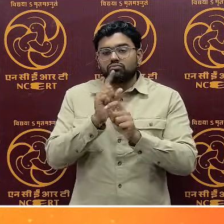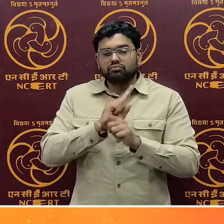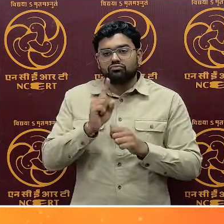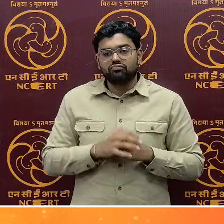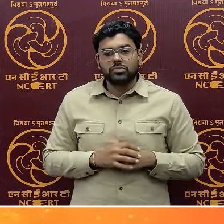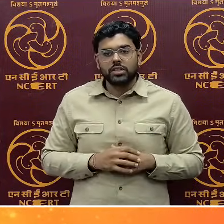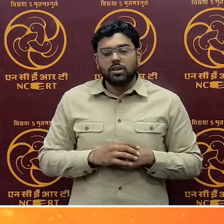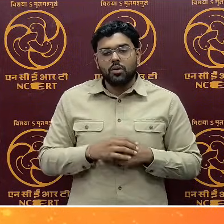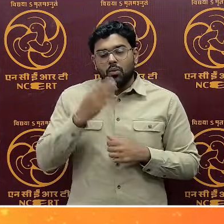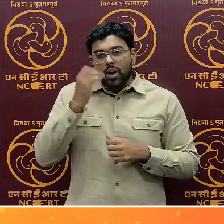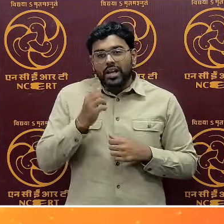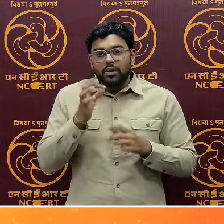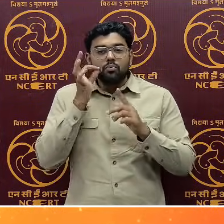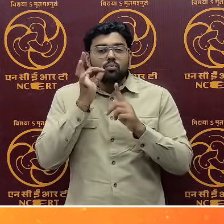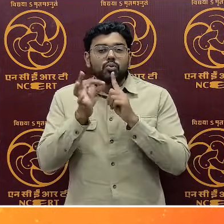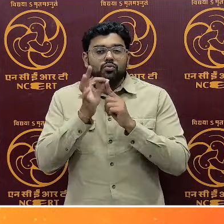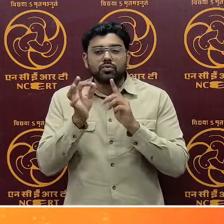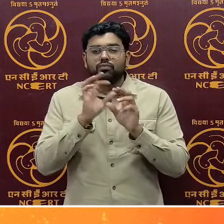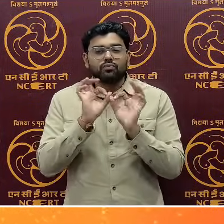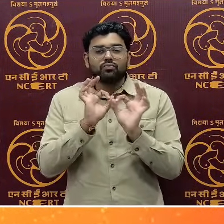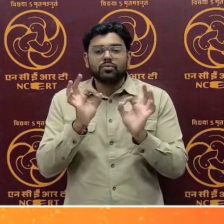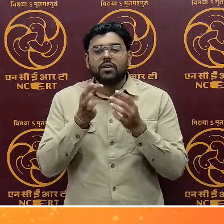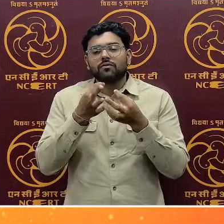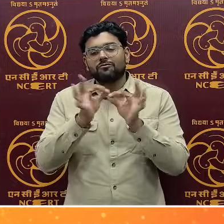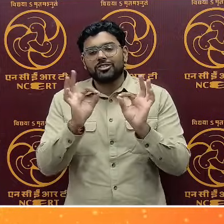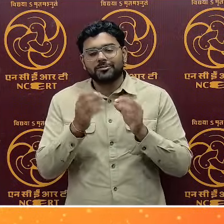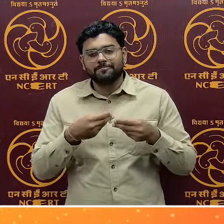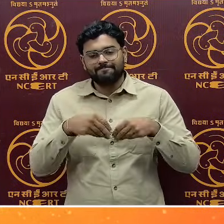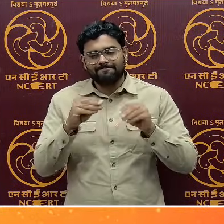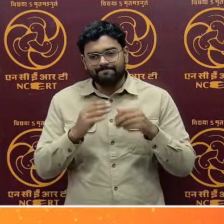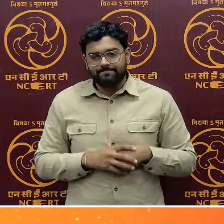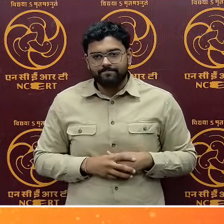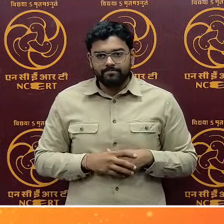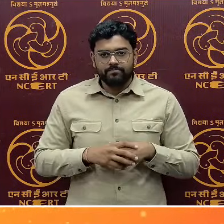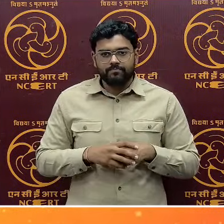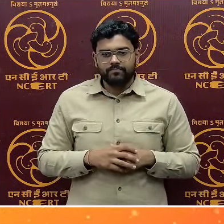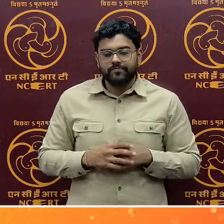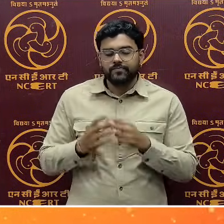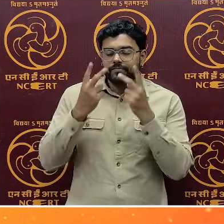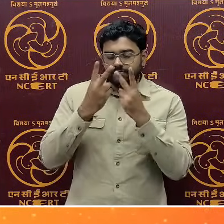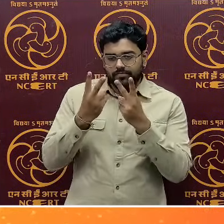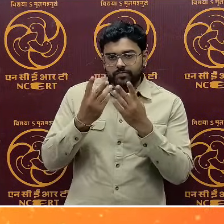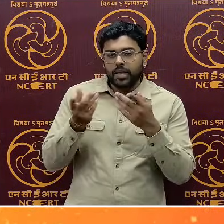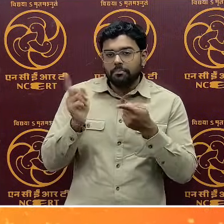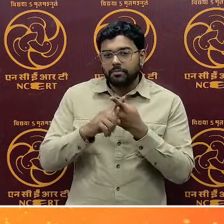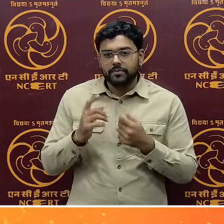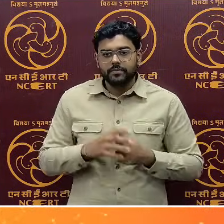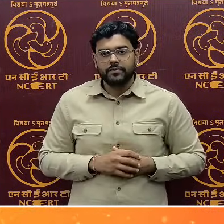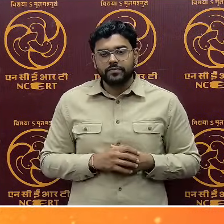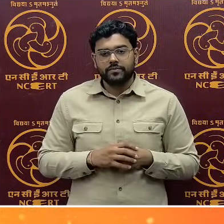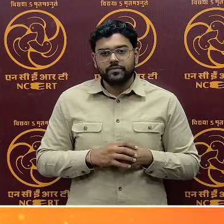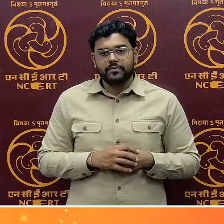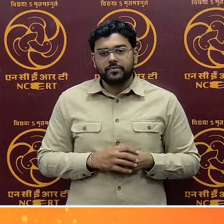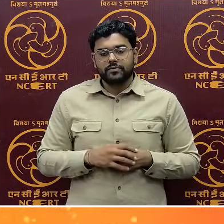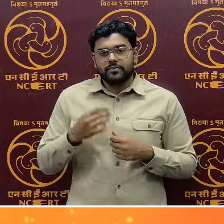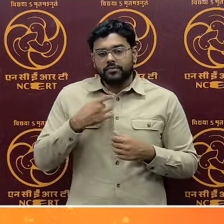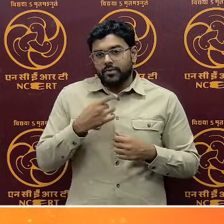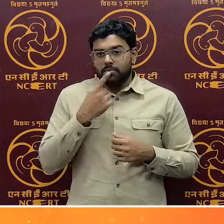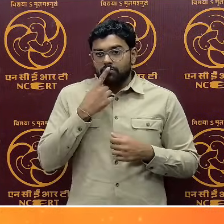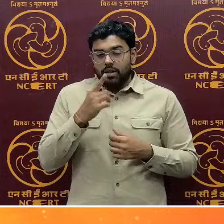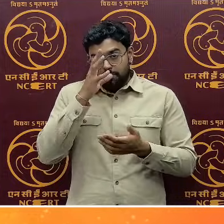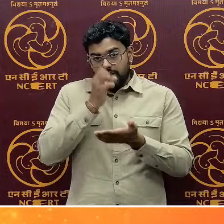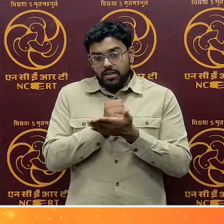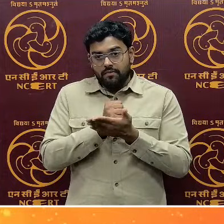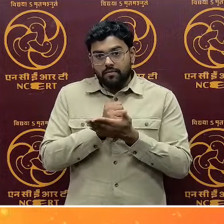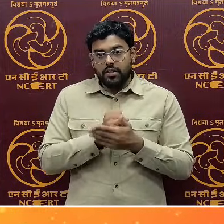lack of evidence, probably he was set free. Yes. Okay. So let's find out what actually happened. So I always believe that Nolan